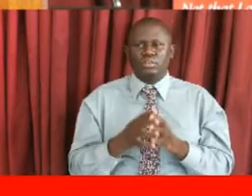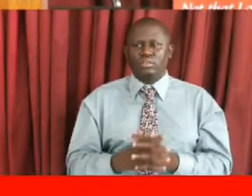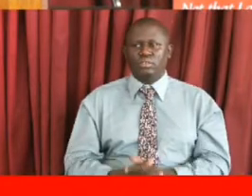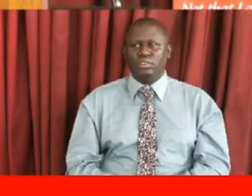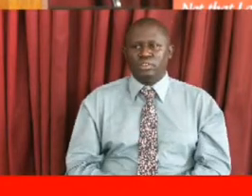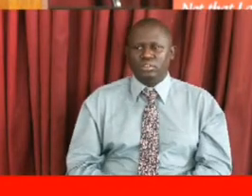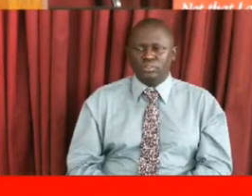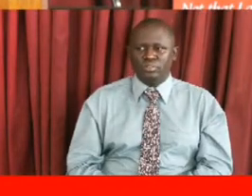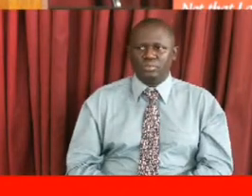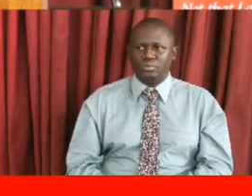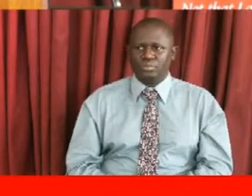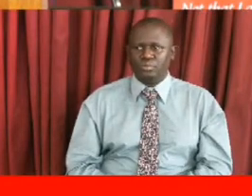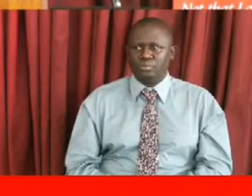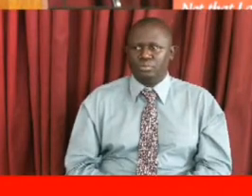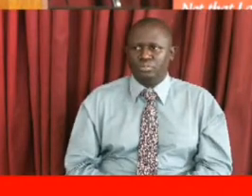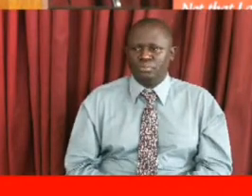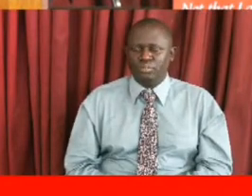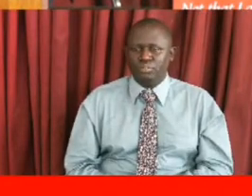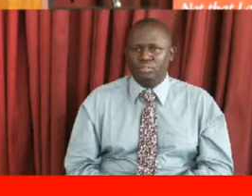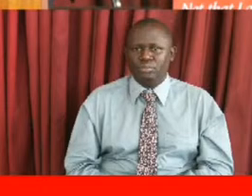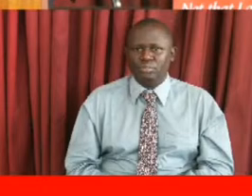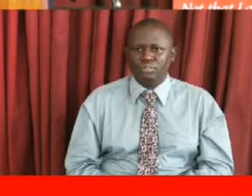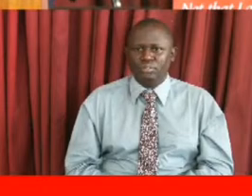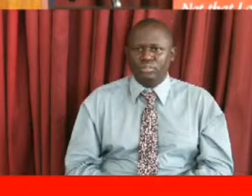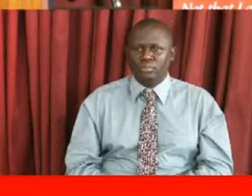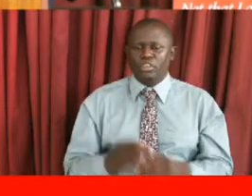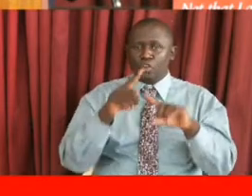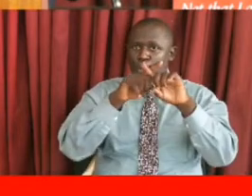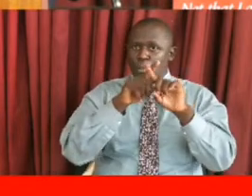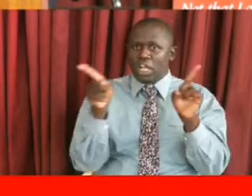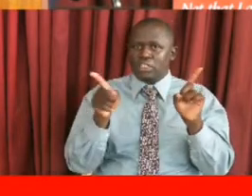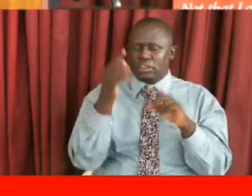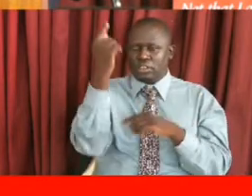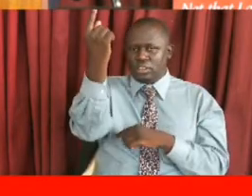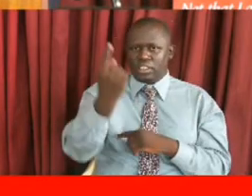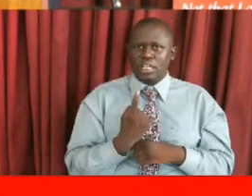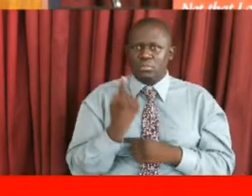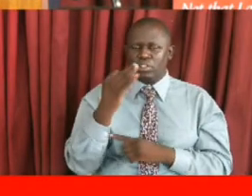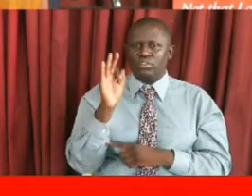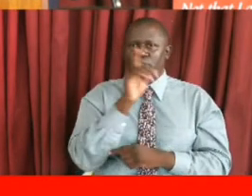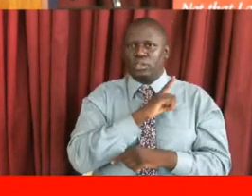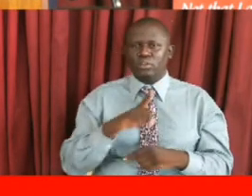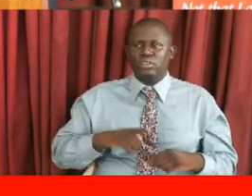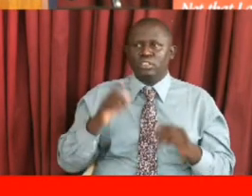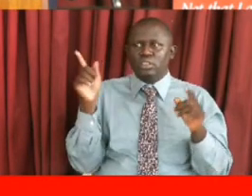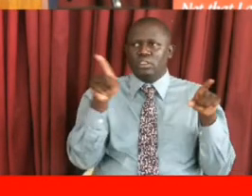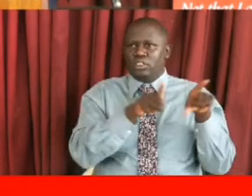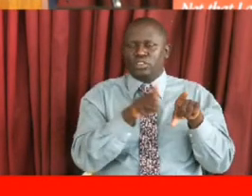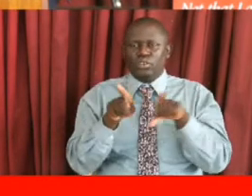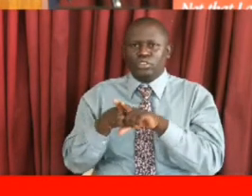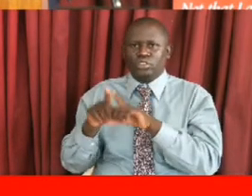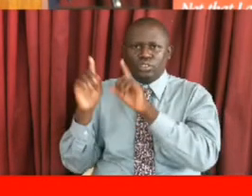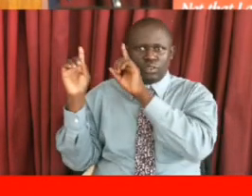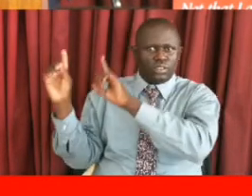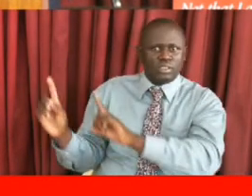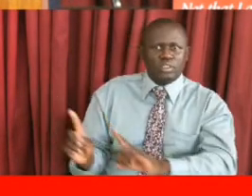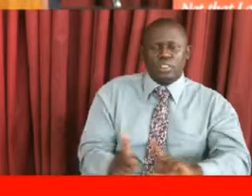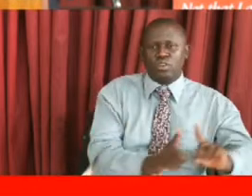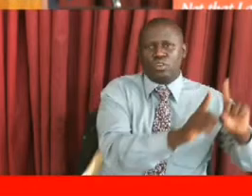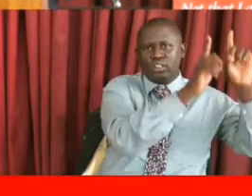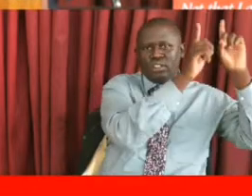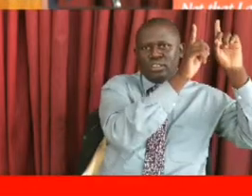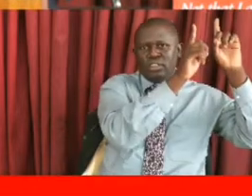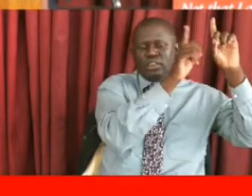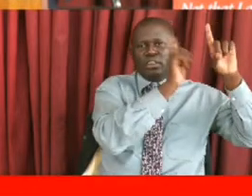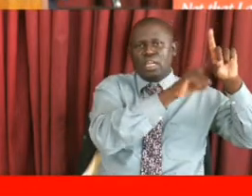himself amen but the coming of the Lord is also the going